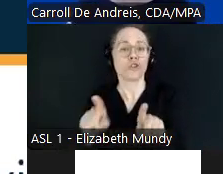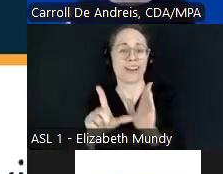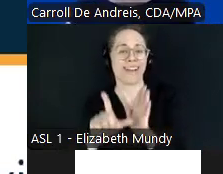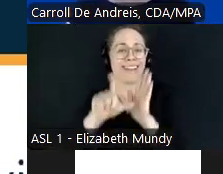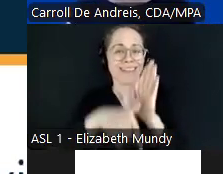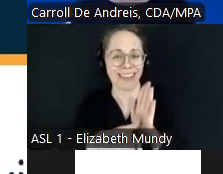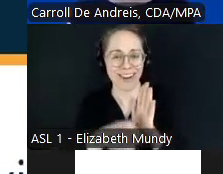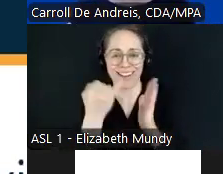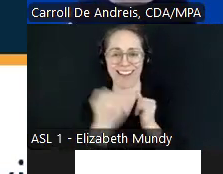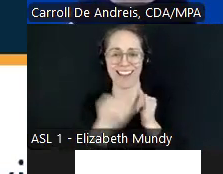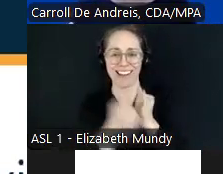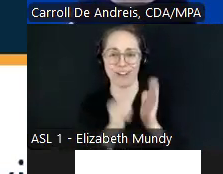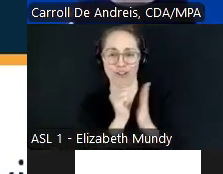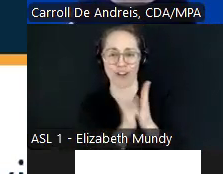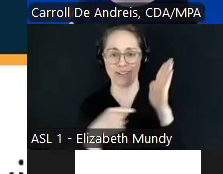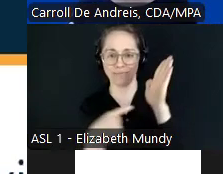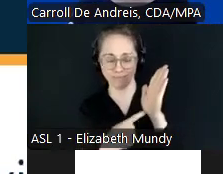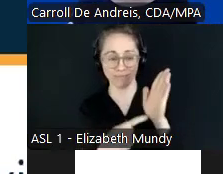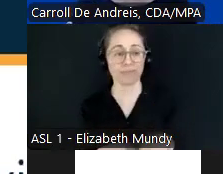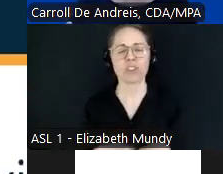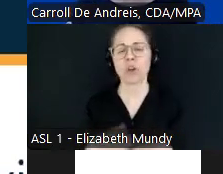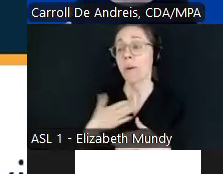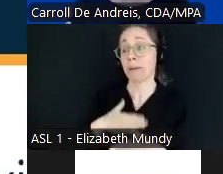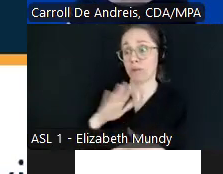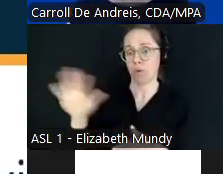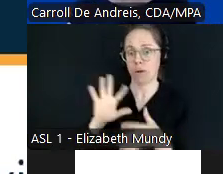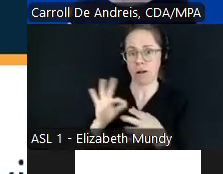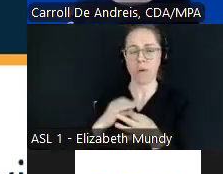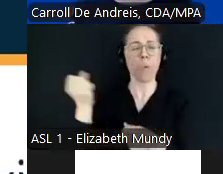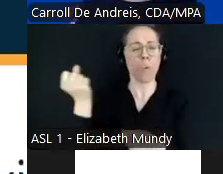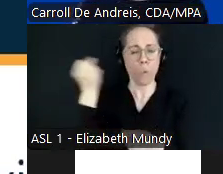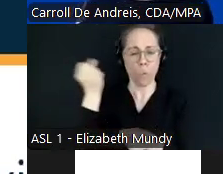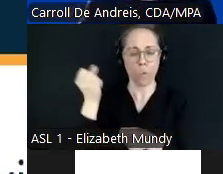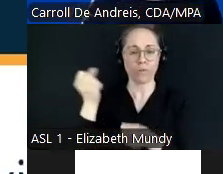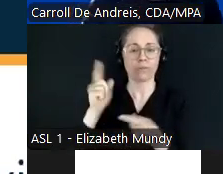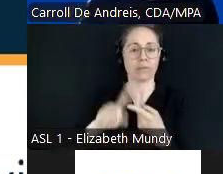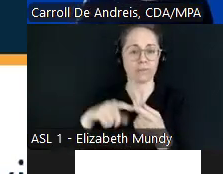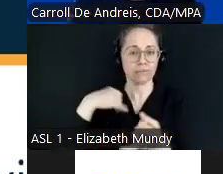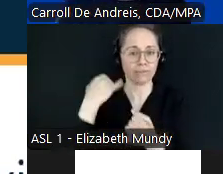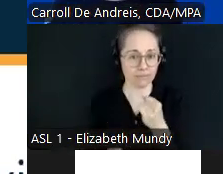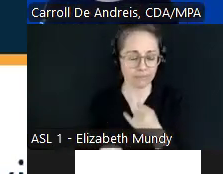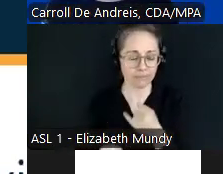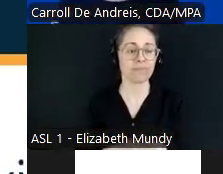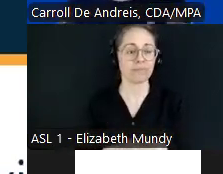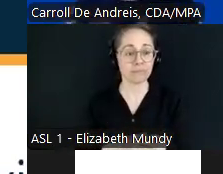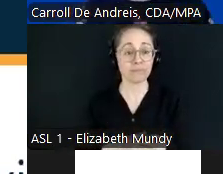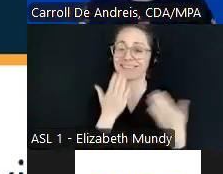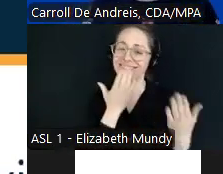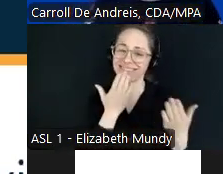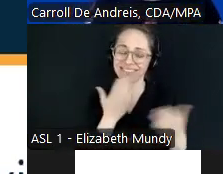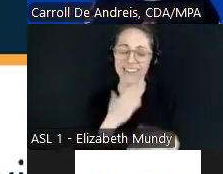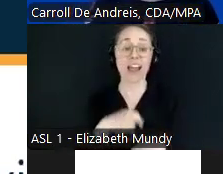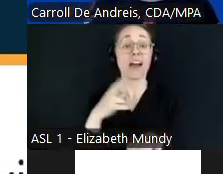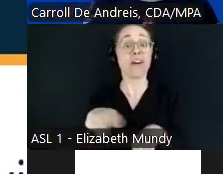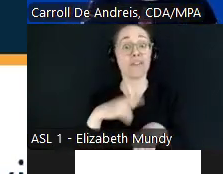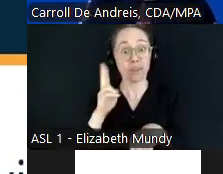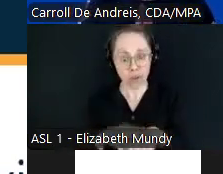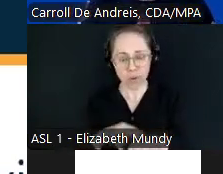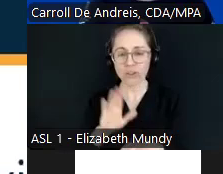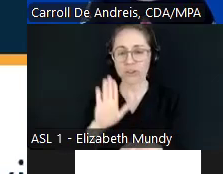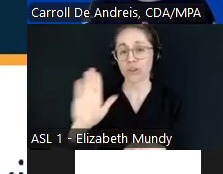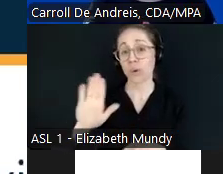comments until the end of the meeting. So thank you very much. And of course, you can give your public